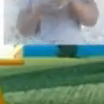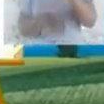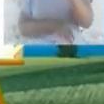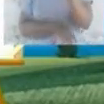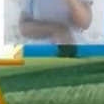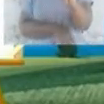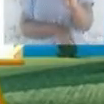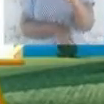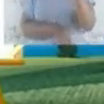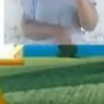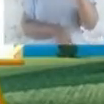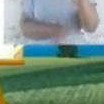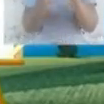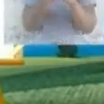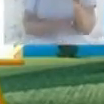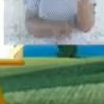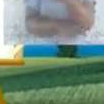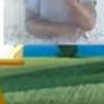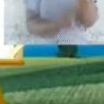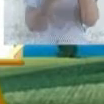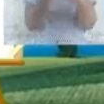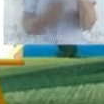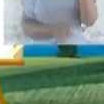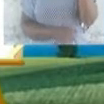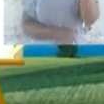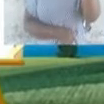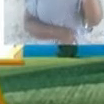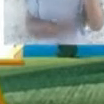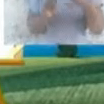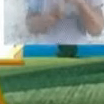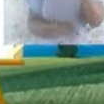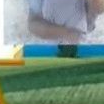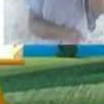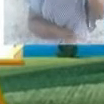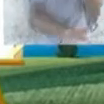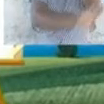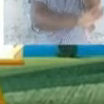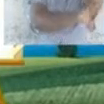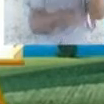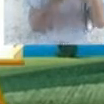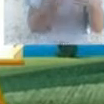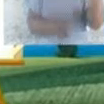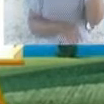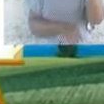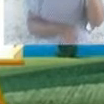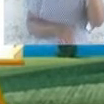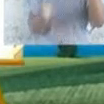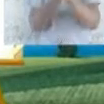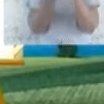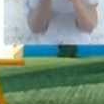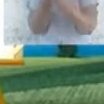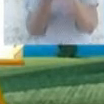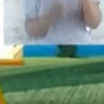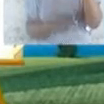these programs are Mondays Mathematics, Tuesdays English Language, Wednesdays Physics,